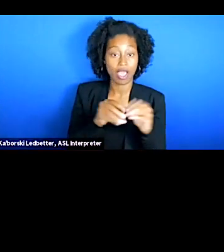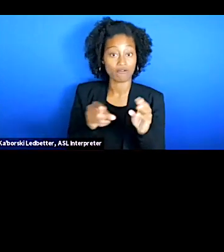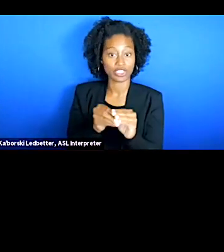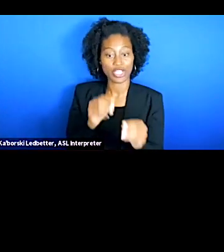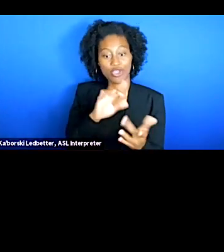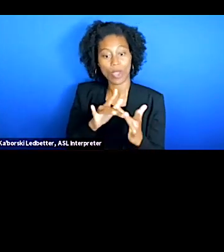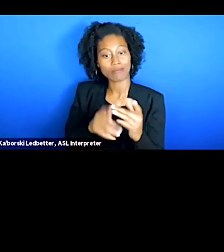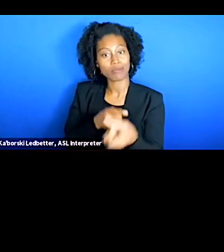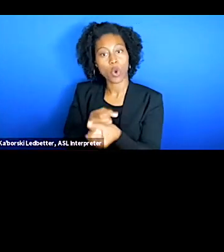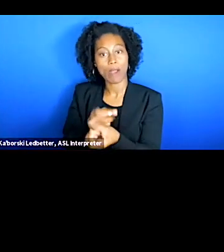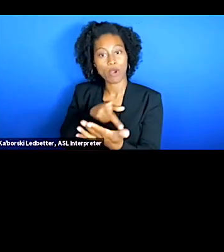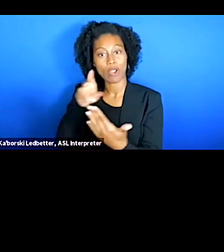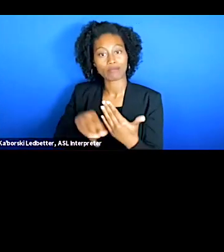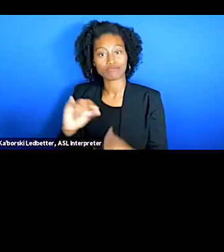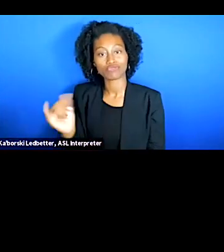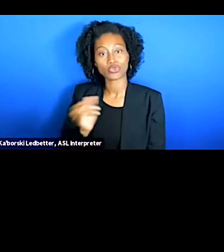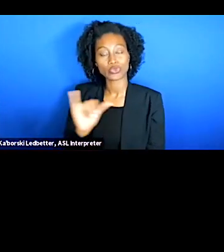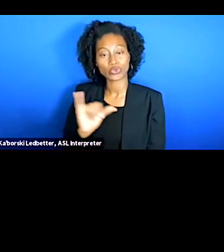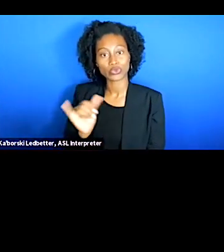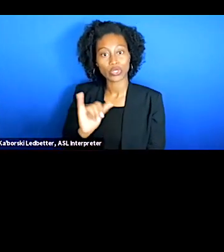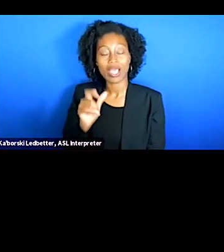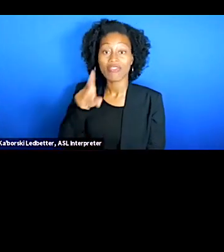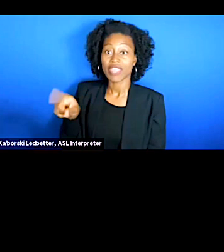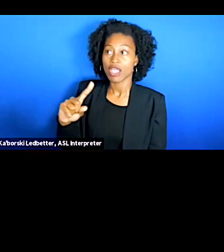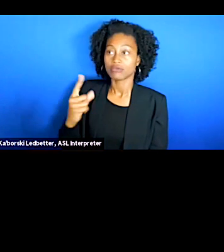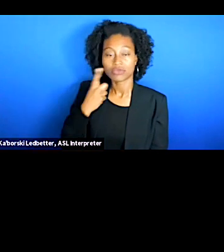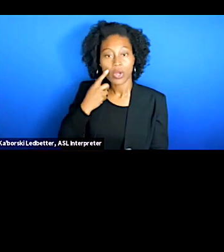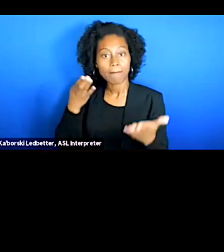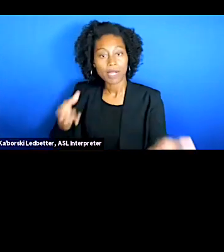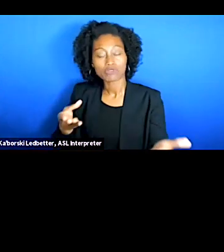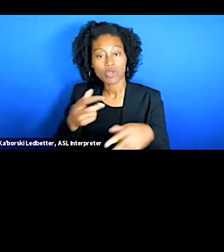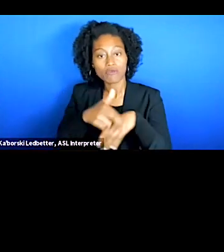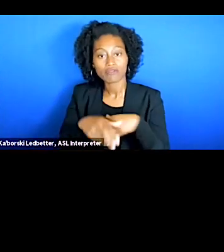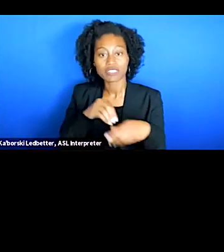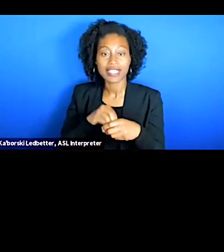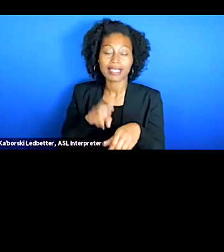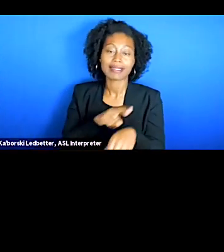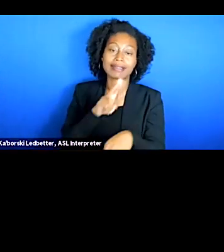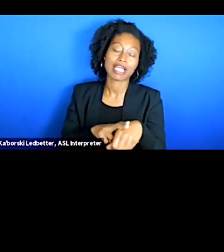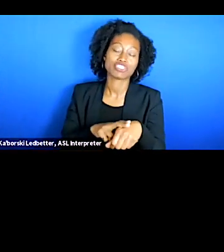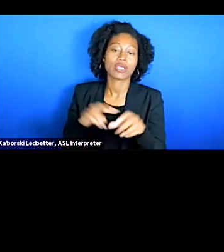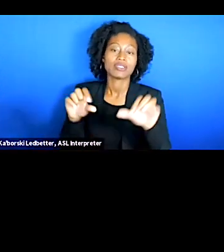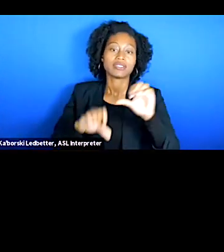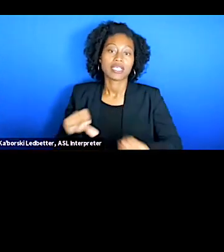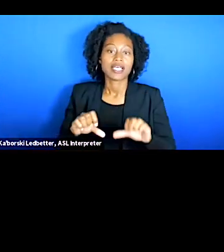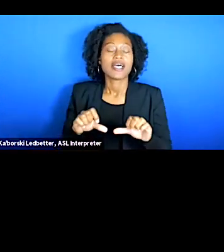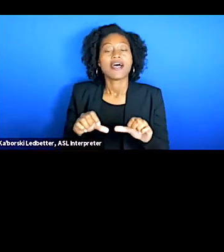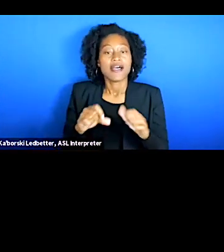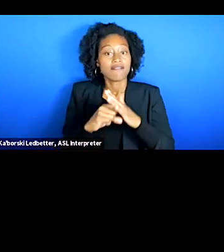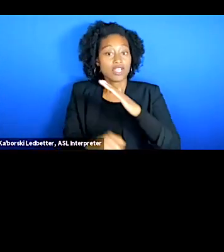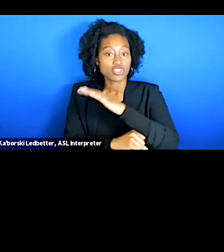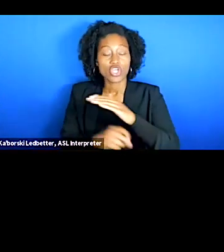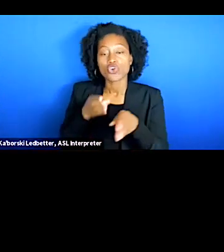programs. The recommendations are also referenced in the National Science Foundation's Career Life